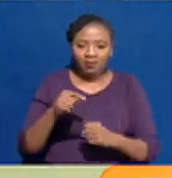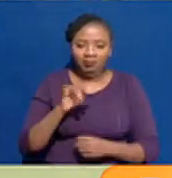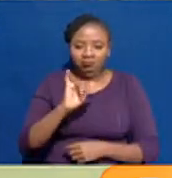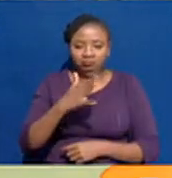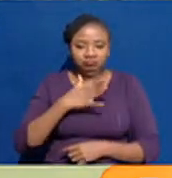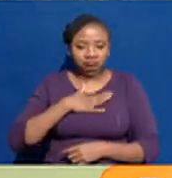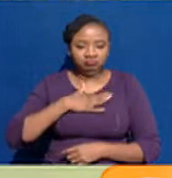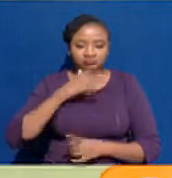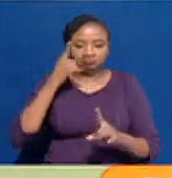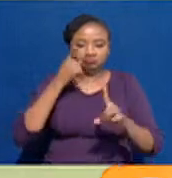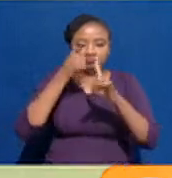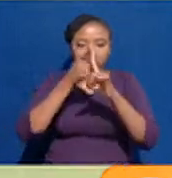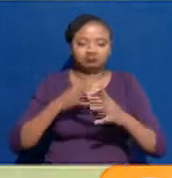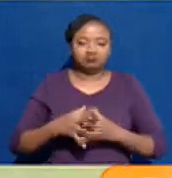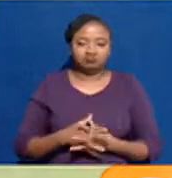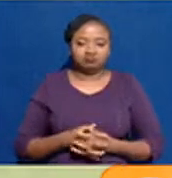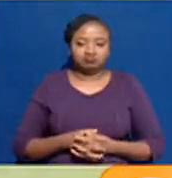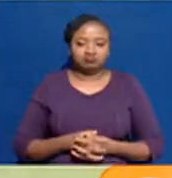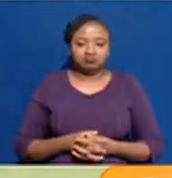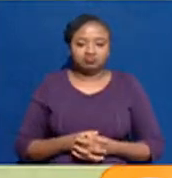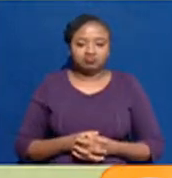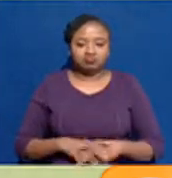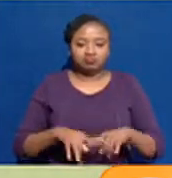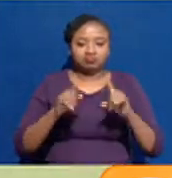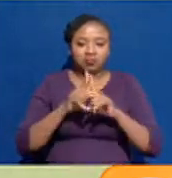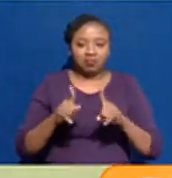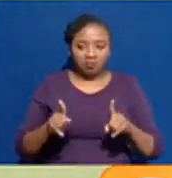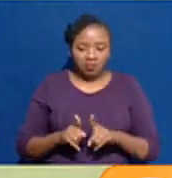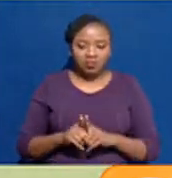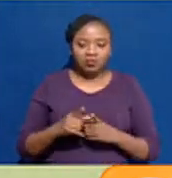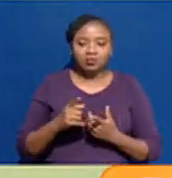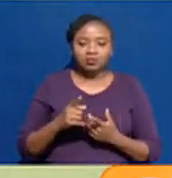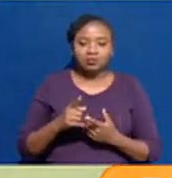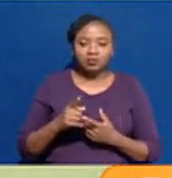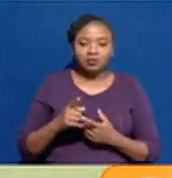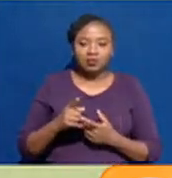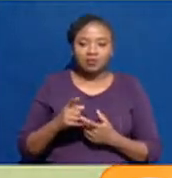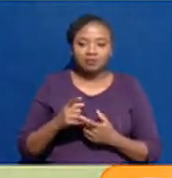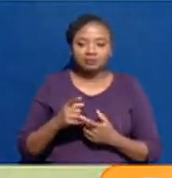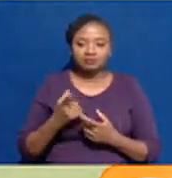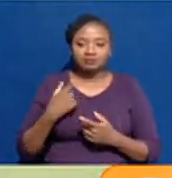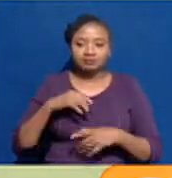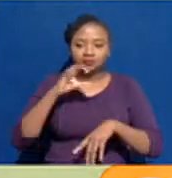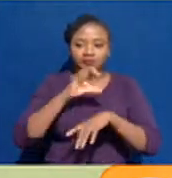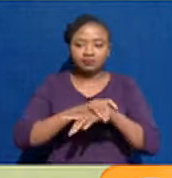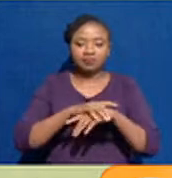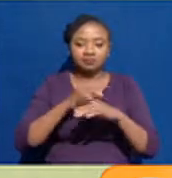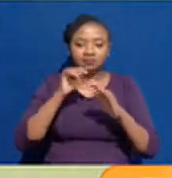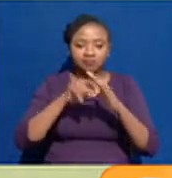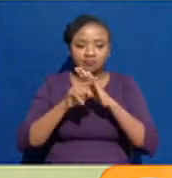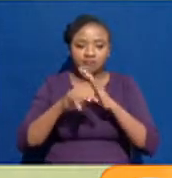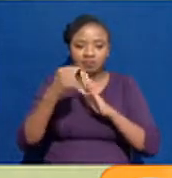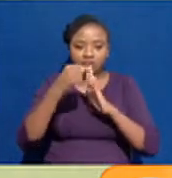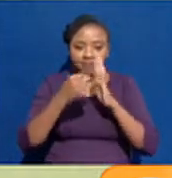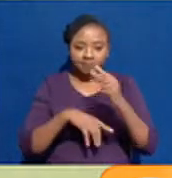vitu ambavyo naweza kusema. Of course, coming from down to score two goals, it's a plus